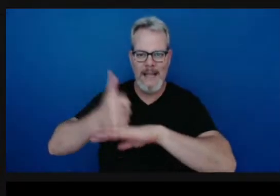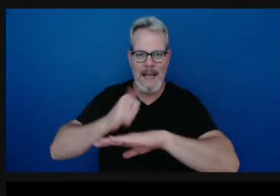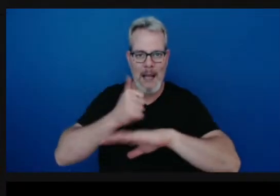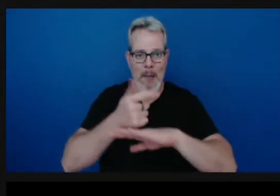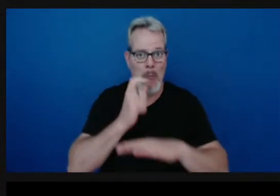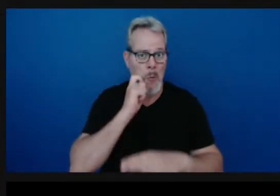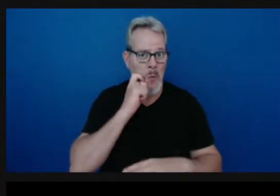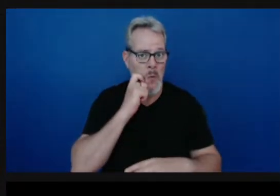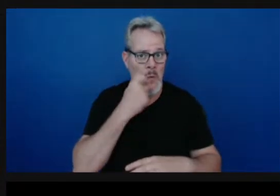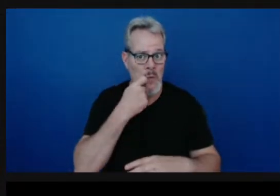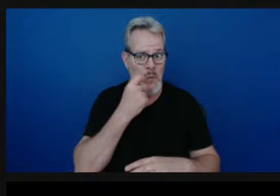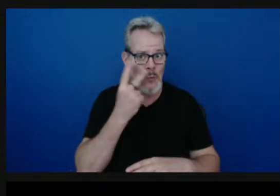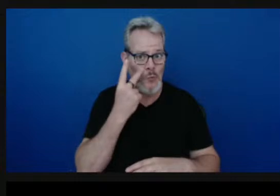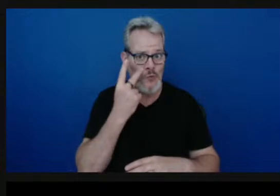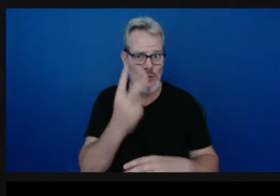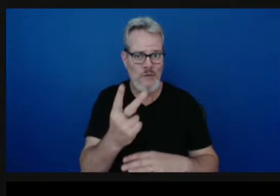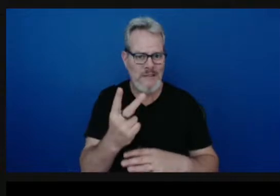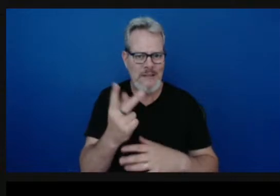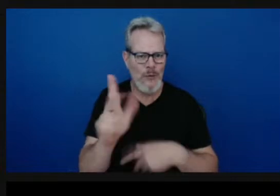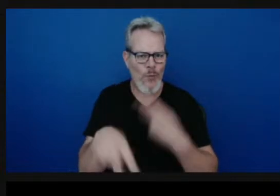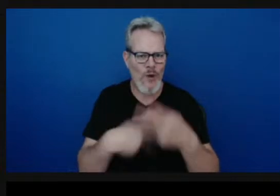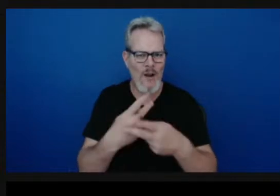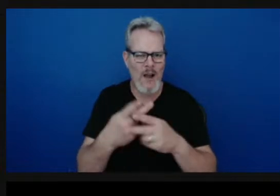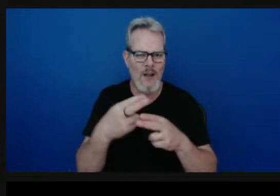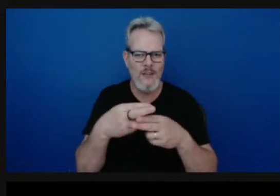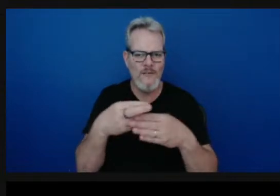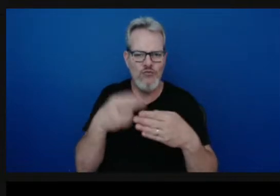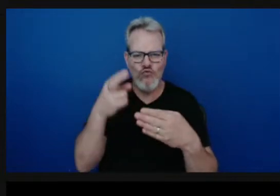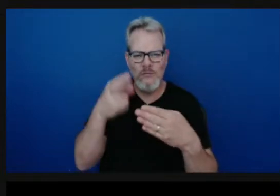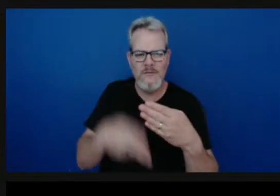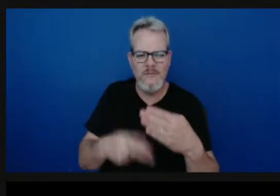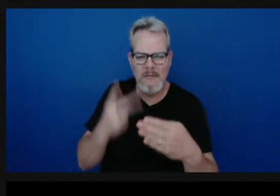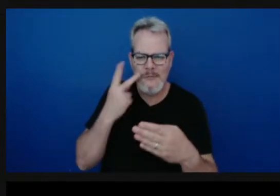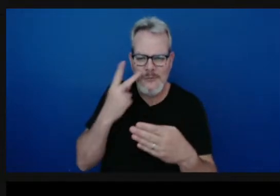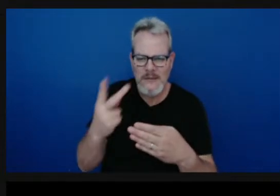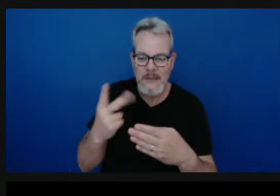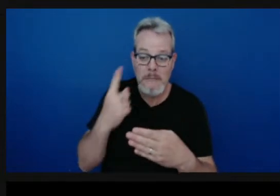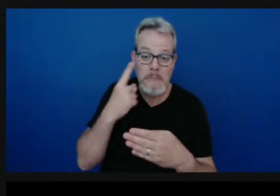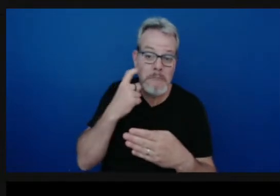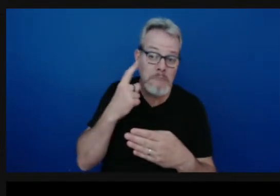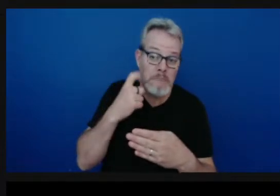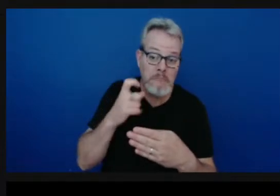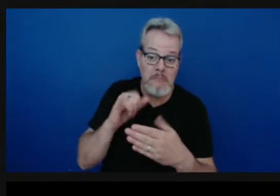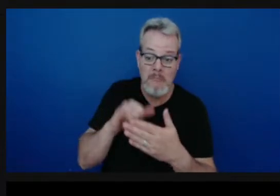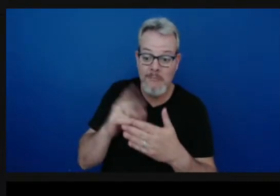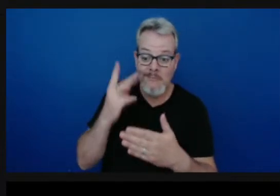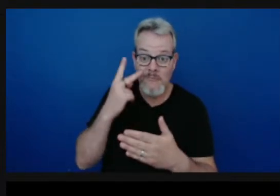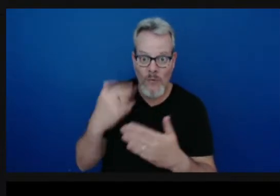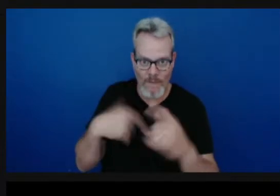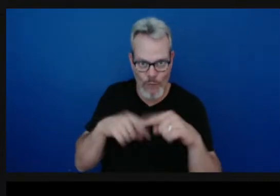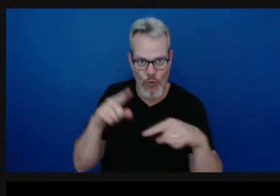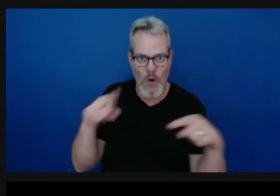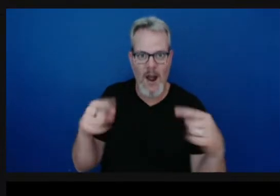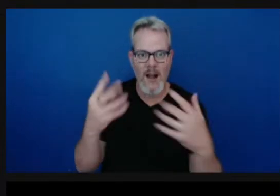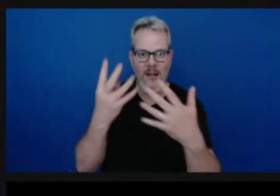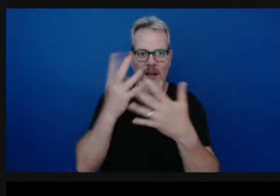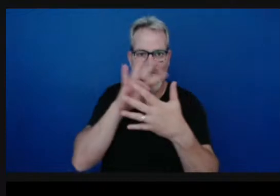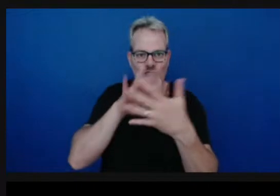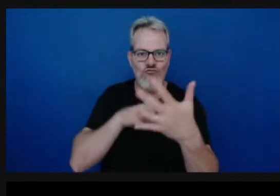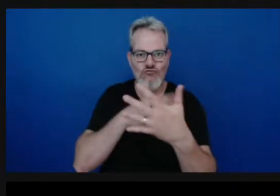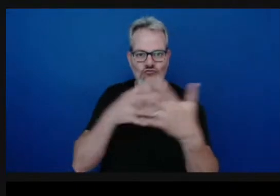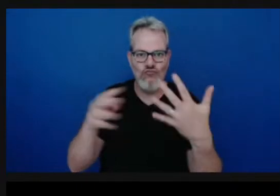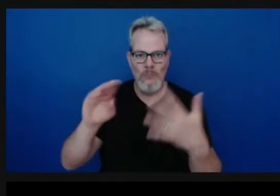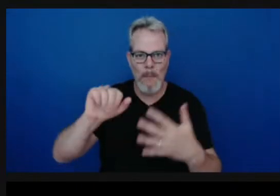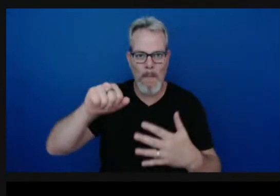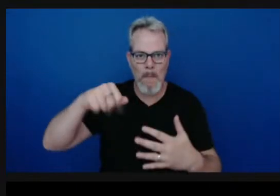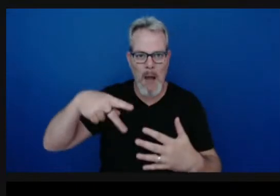It'd be cool if they put out some results at some point. I always like to see the GPS vector maps, so maybe we'll see one of those at